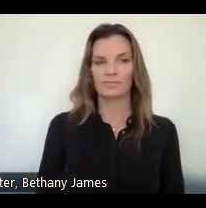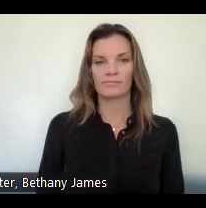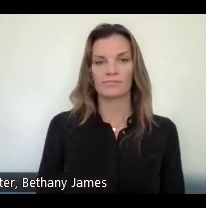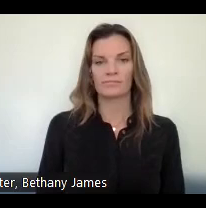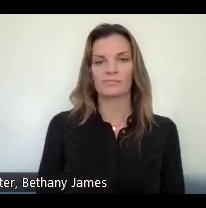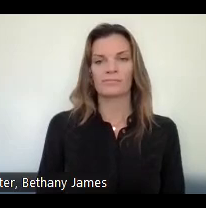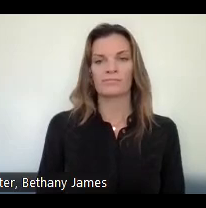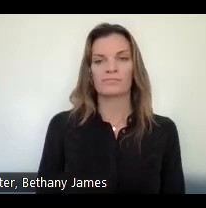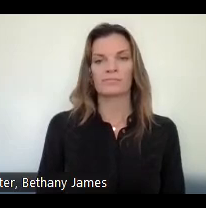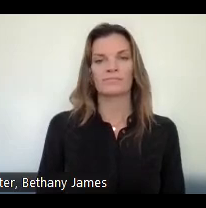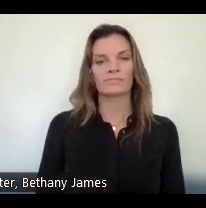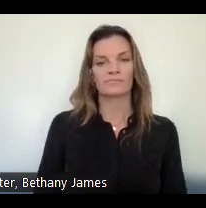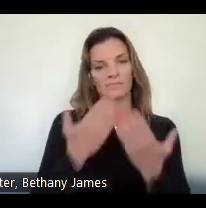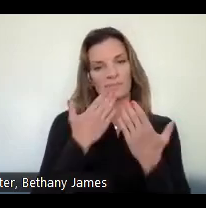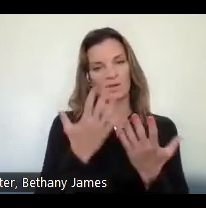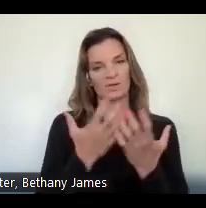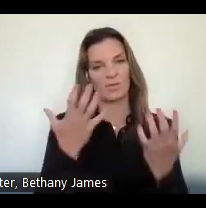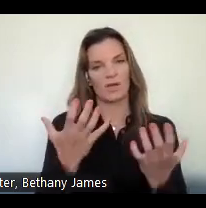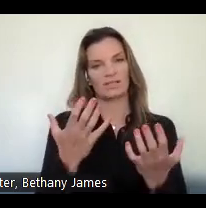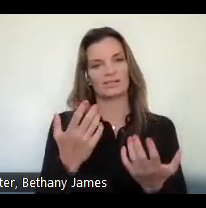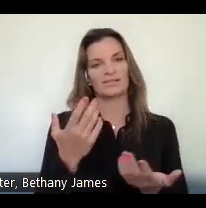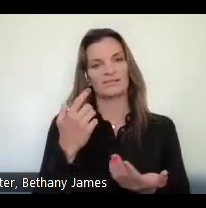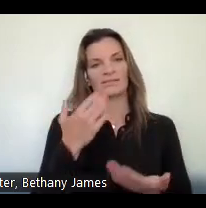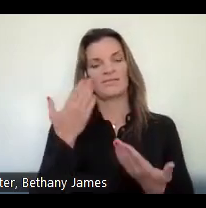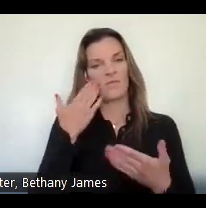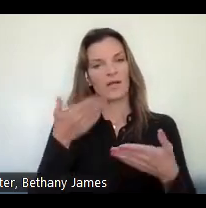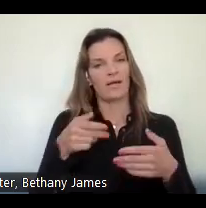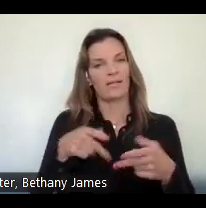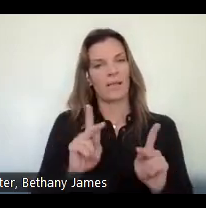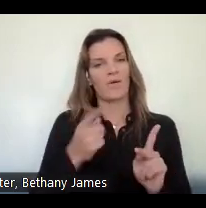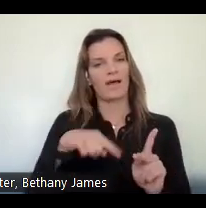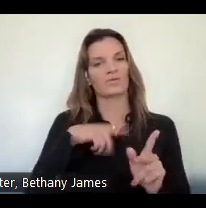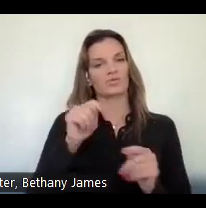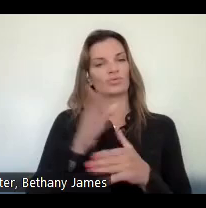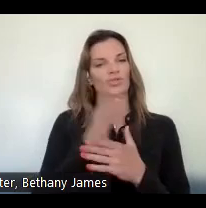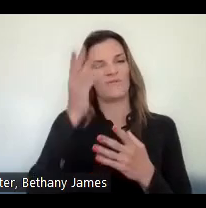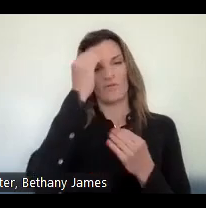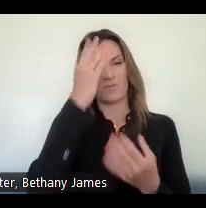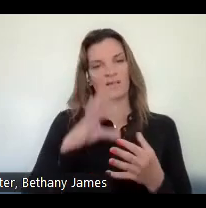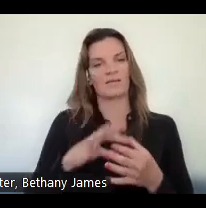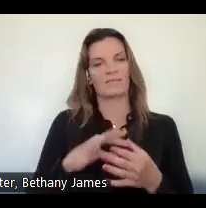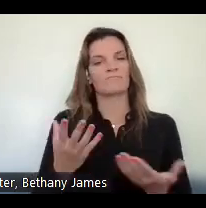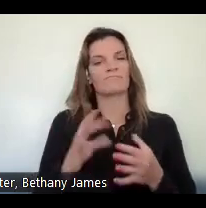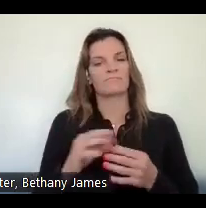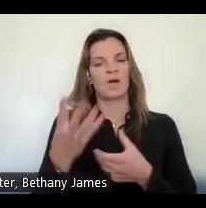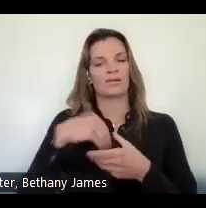And thank you so much for giving us the opportunity to share information on Autism Alliance today.